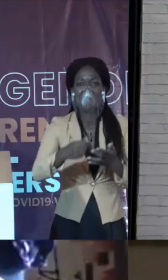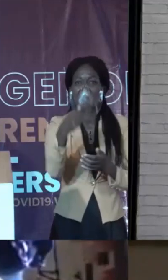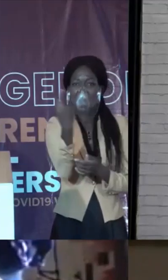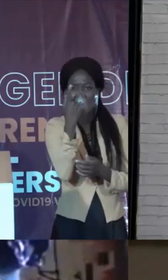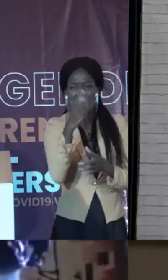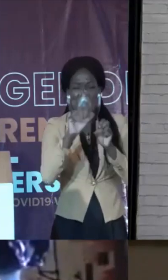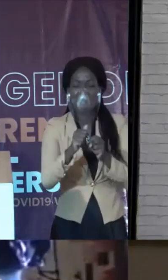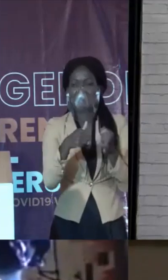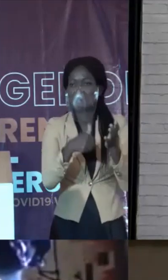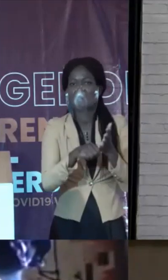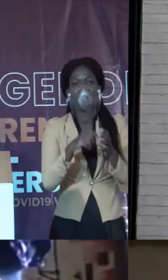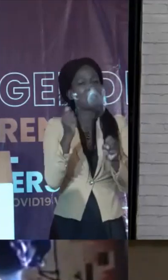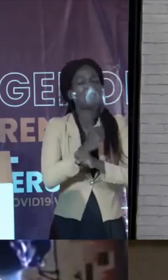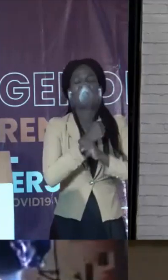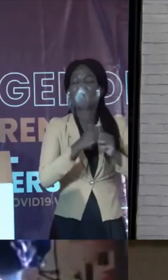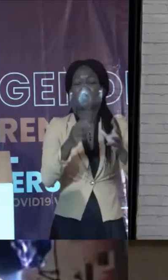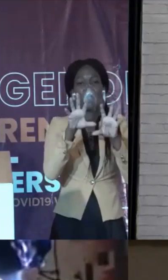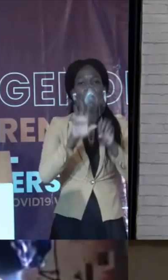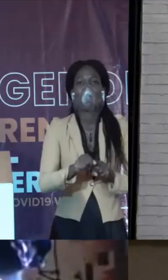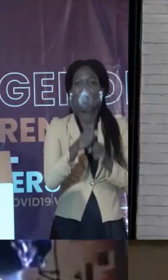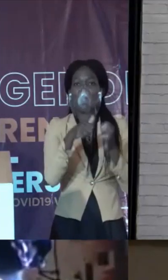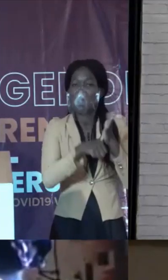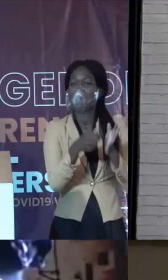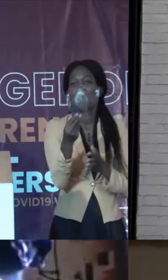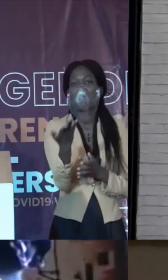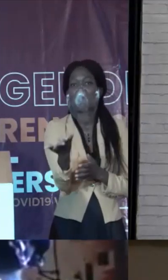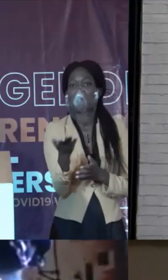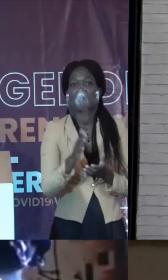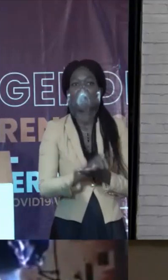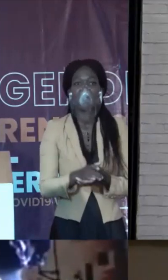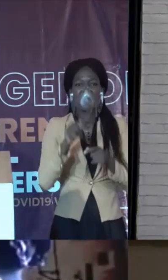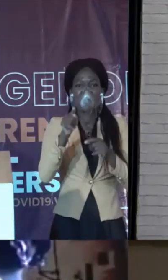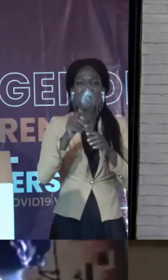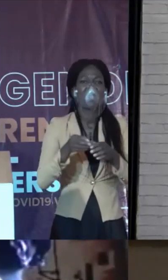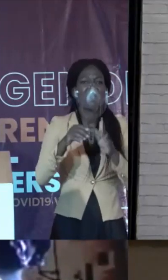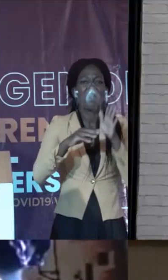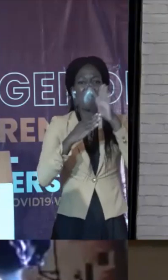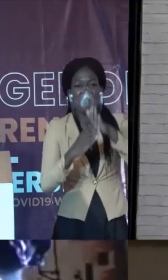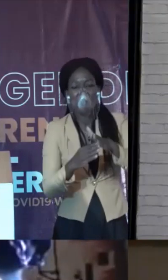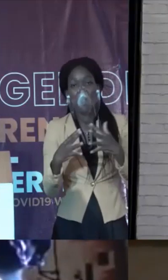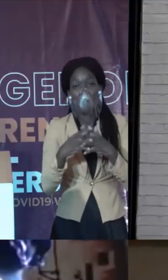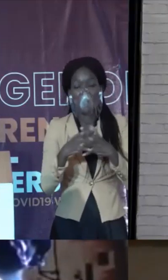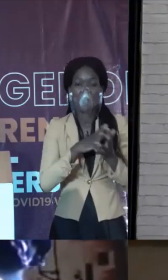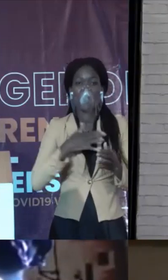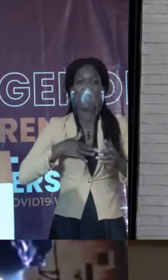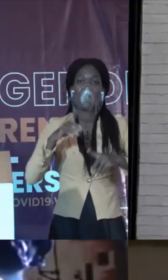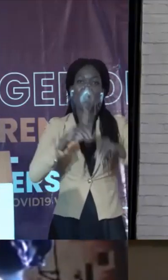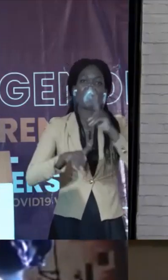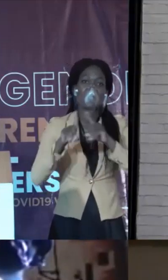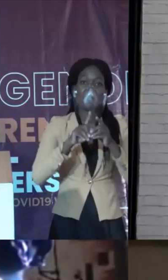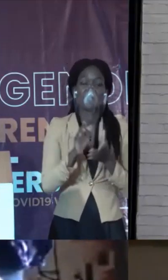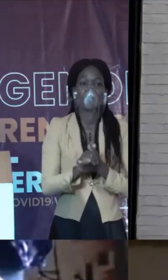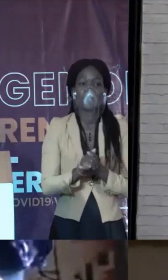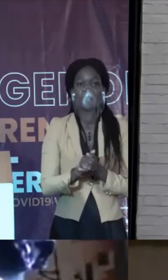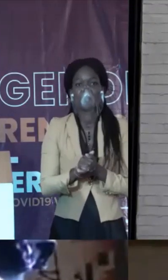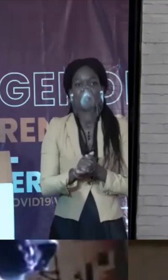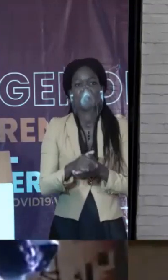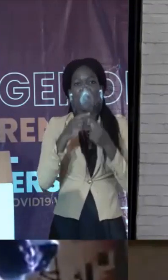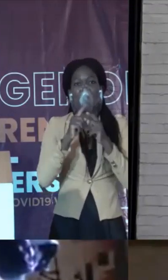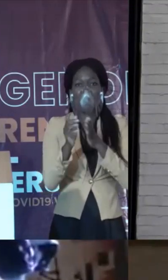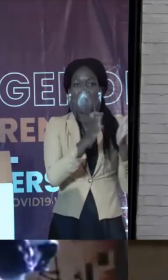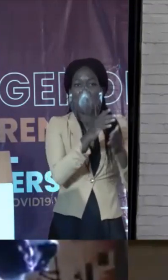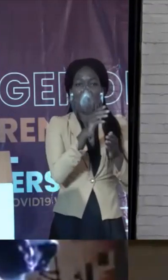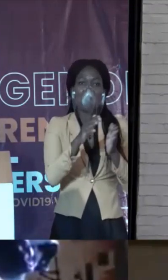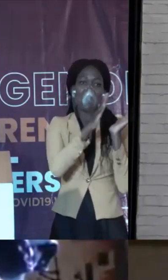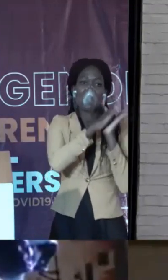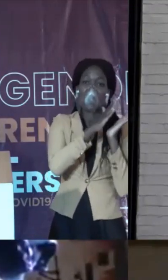past, and to some extent even now, hindered women's participation in the economy. And culturally, you